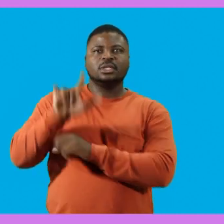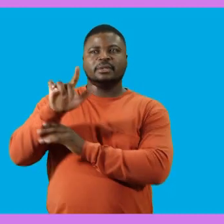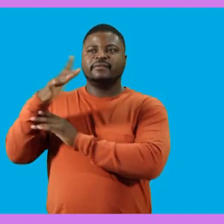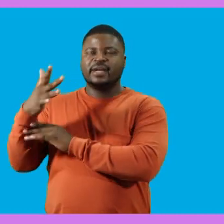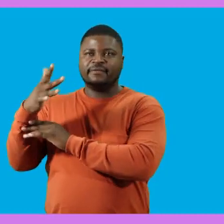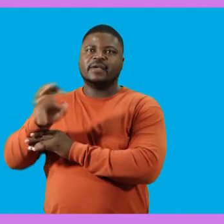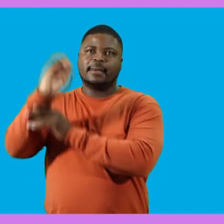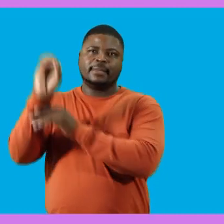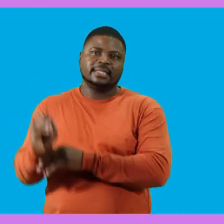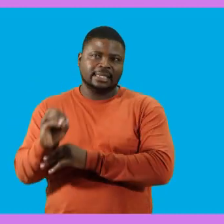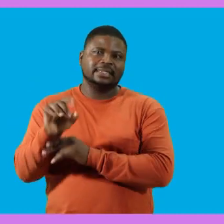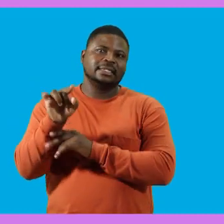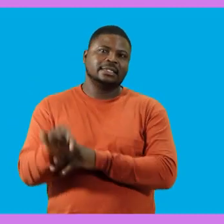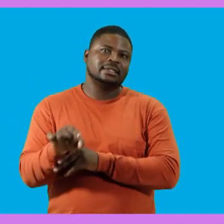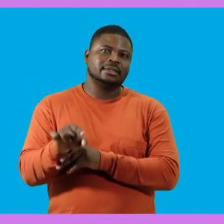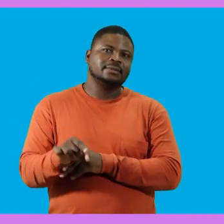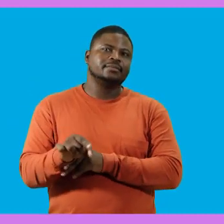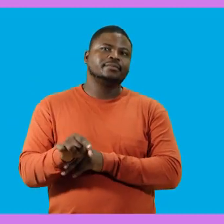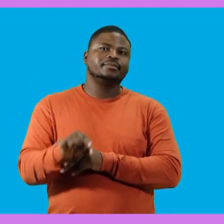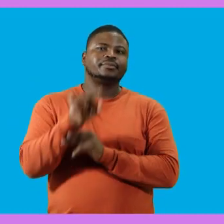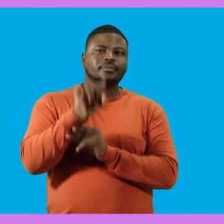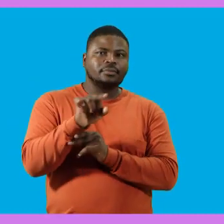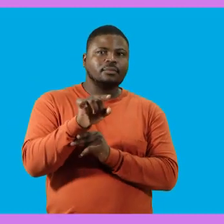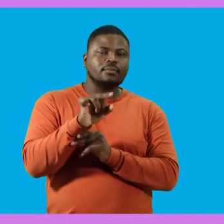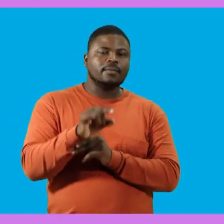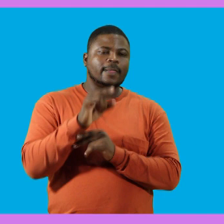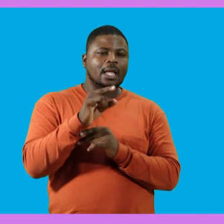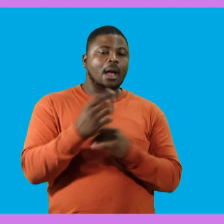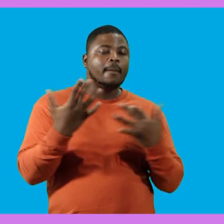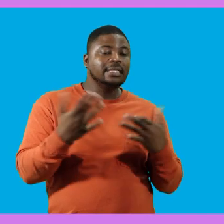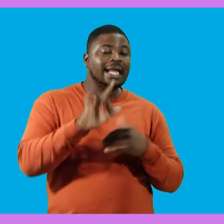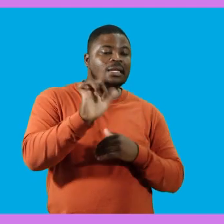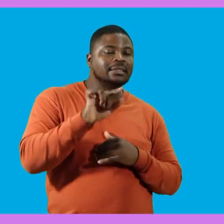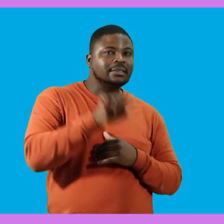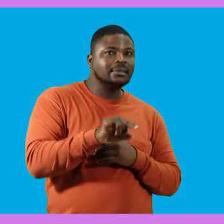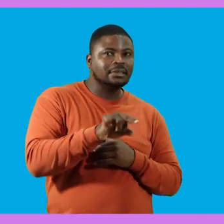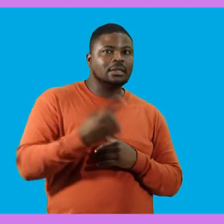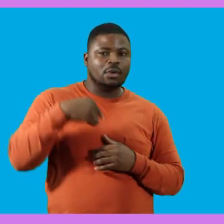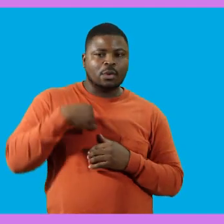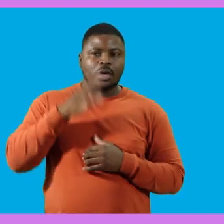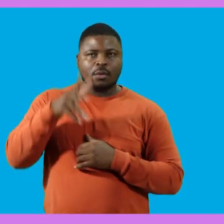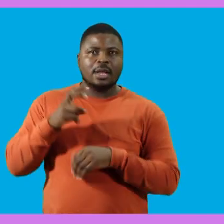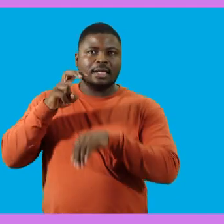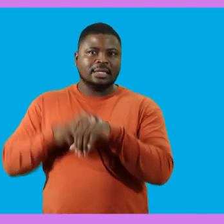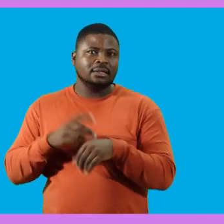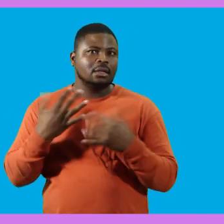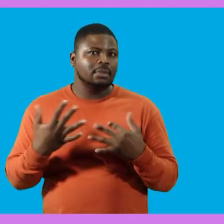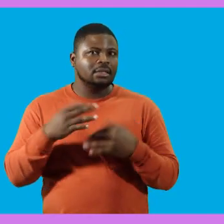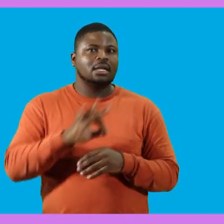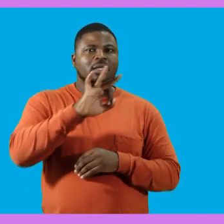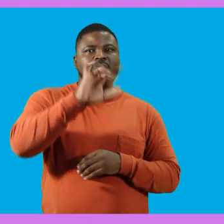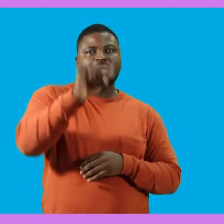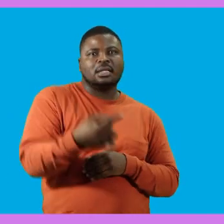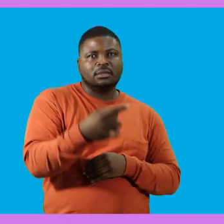75%. So the amount of liters that we are going to need is